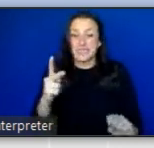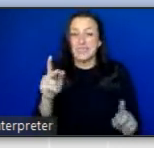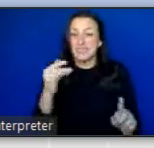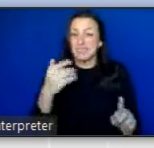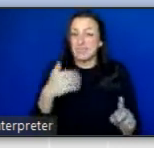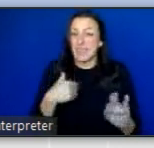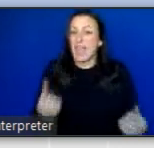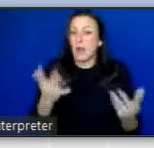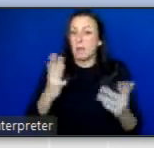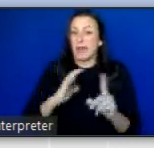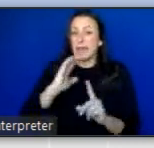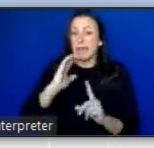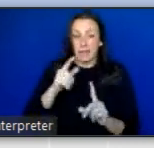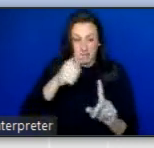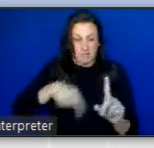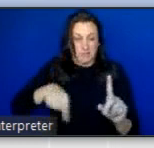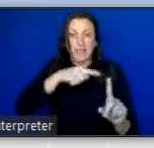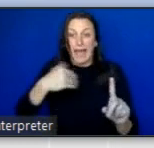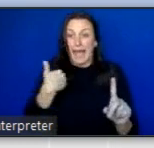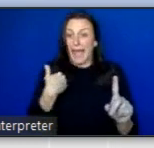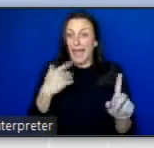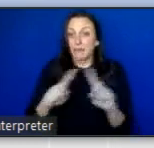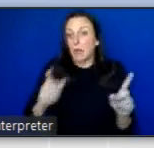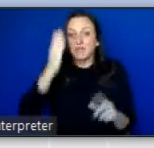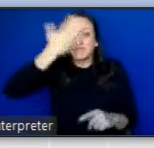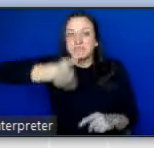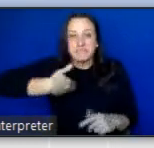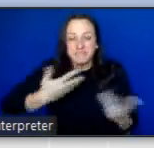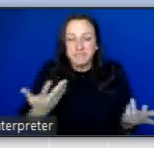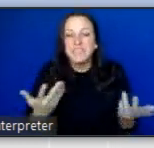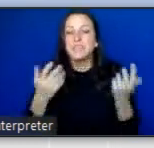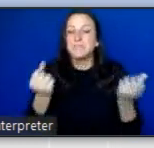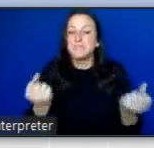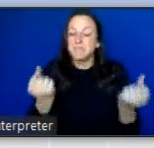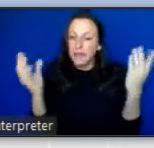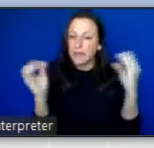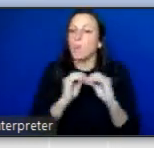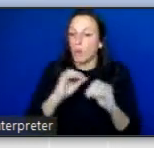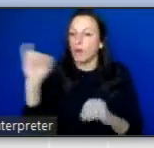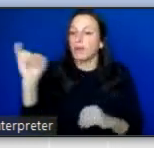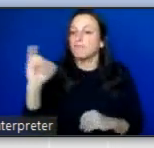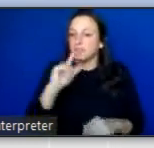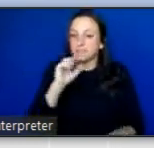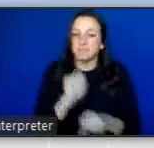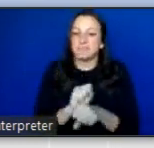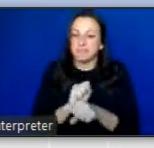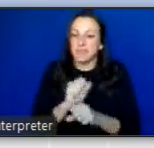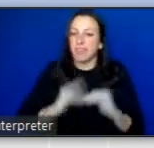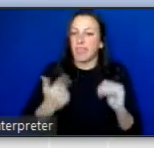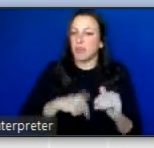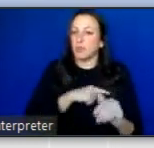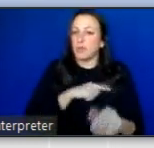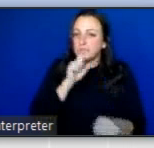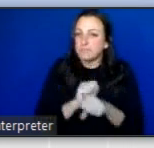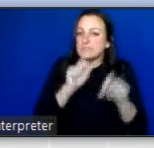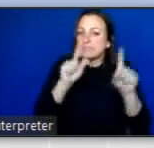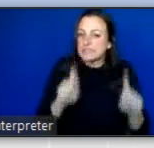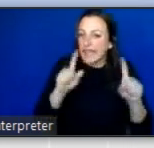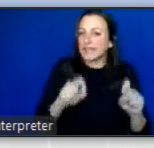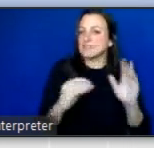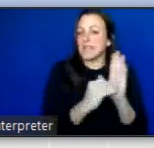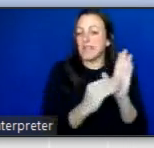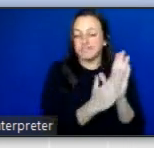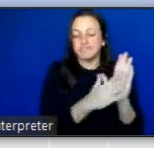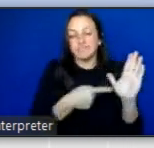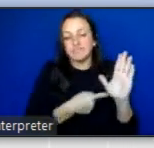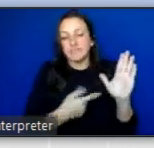were always many more cases or many more infections out there than we were able to detect. But you can